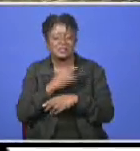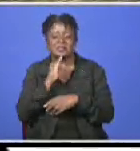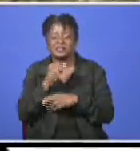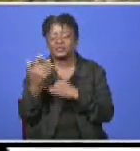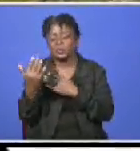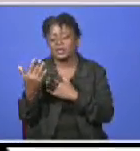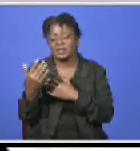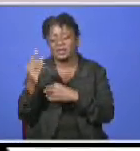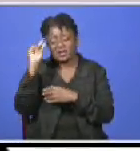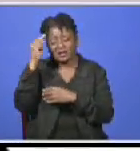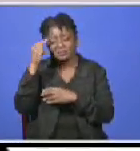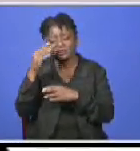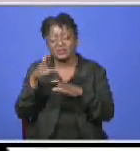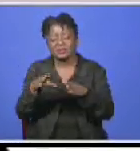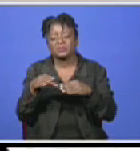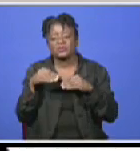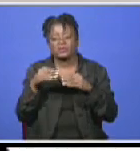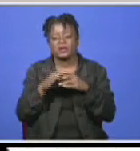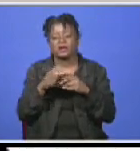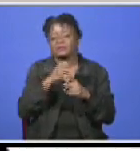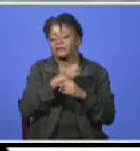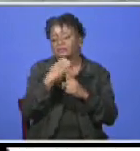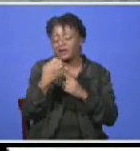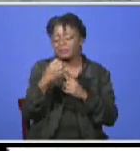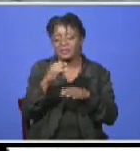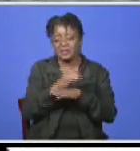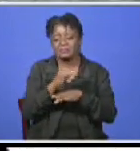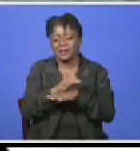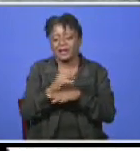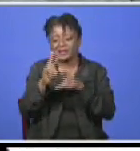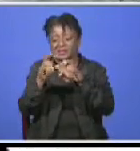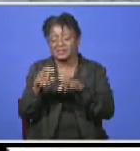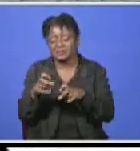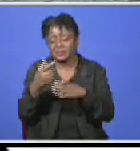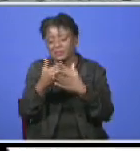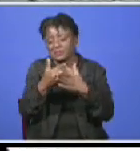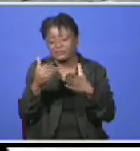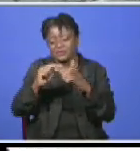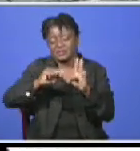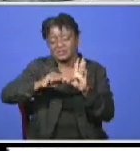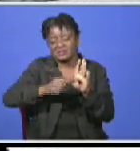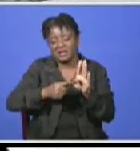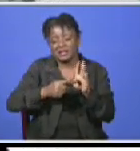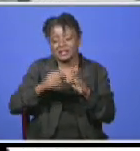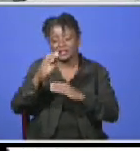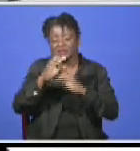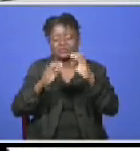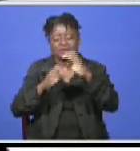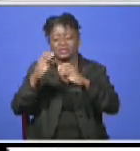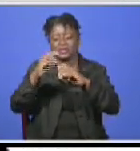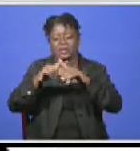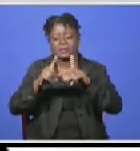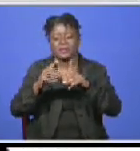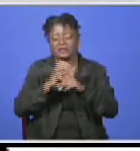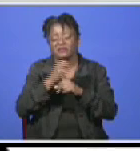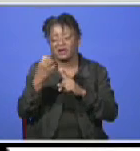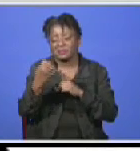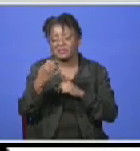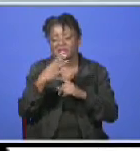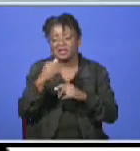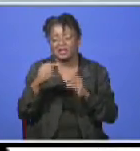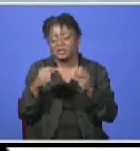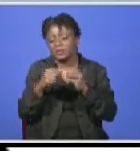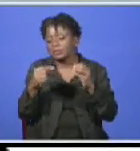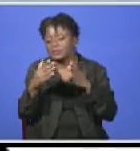an environmental impact assessment before pushing ahead with construction. However, environmentalists and opposers say, in the